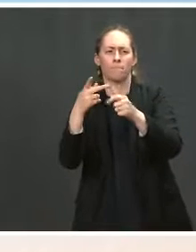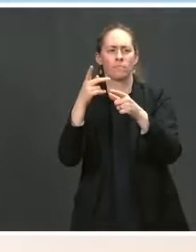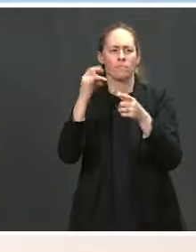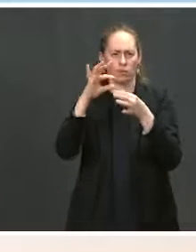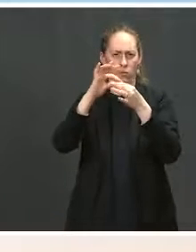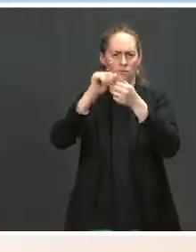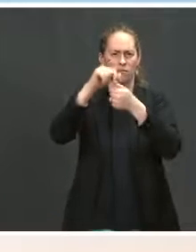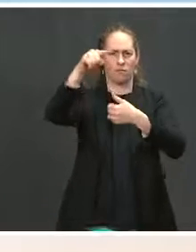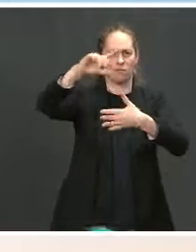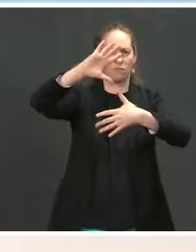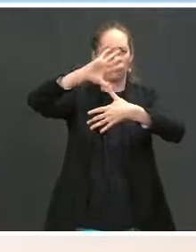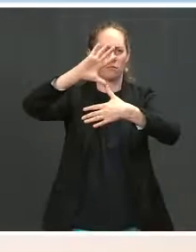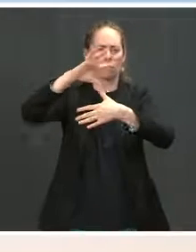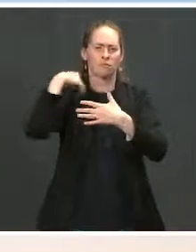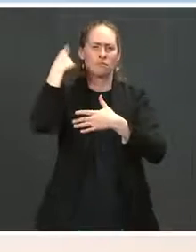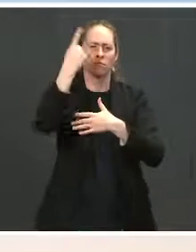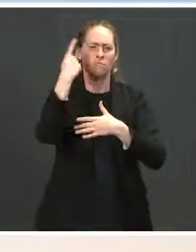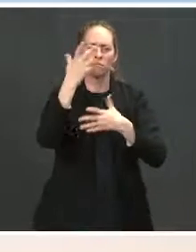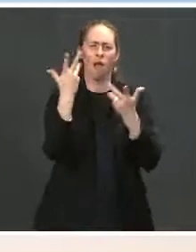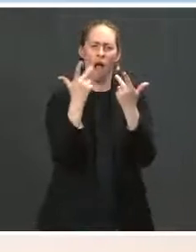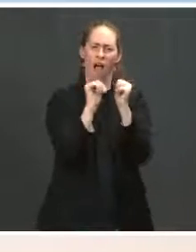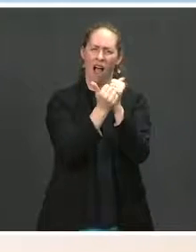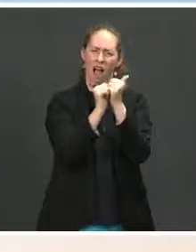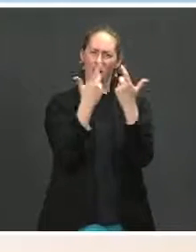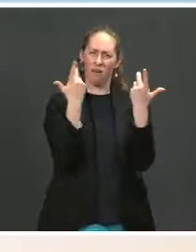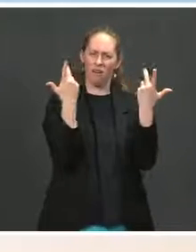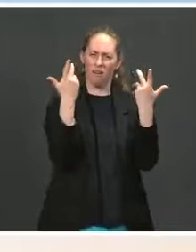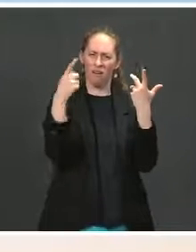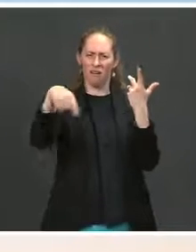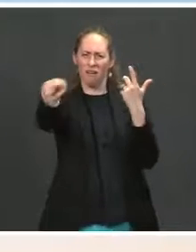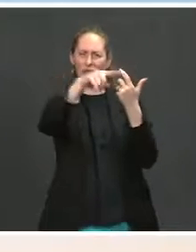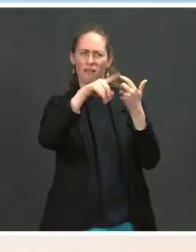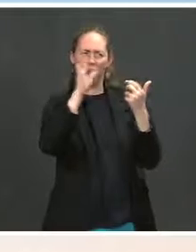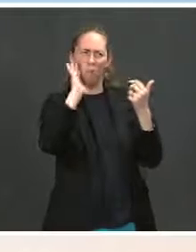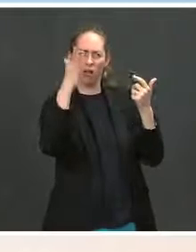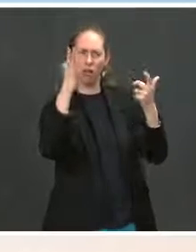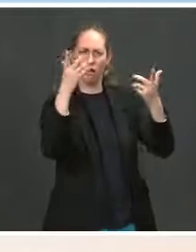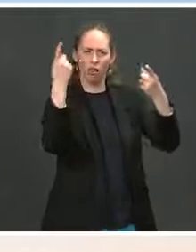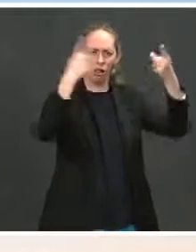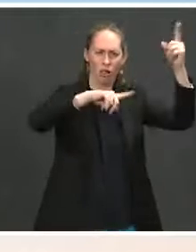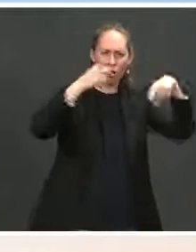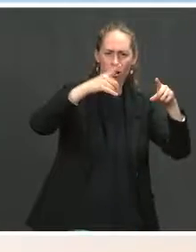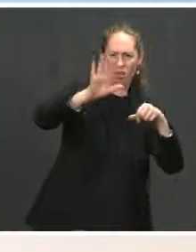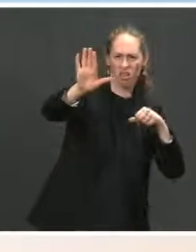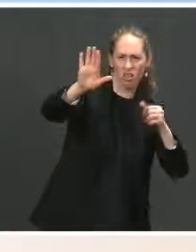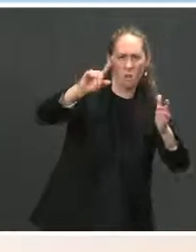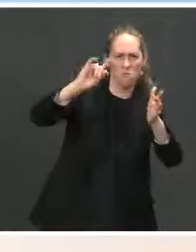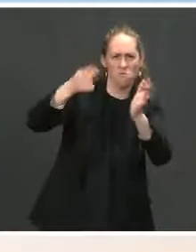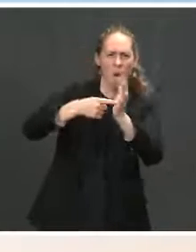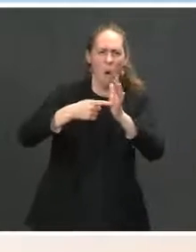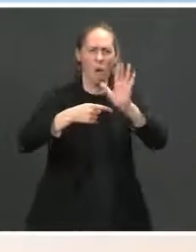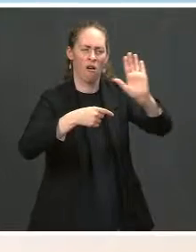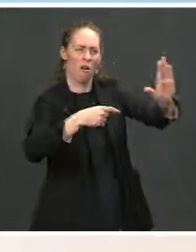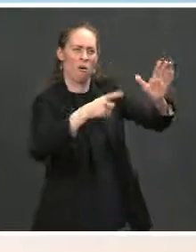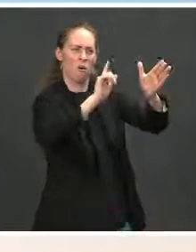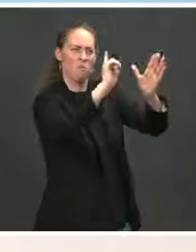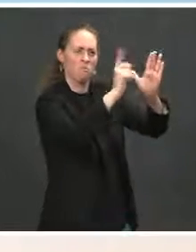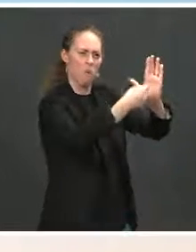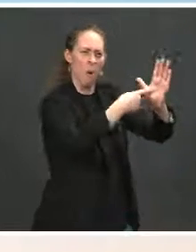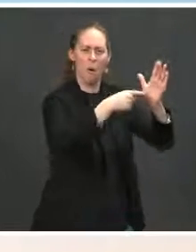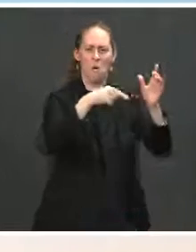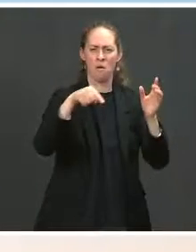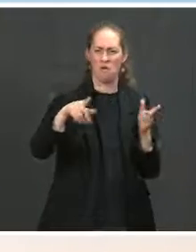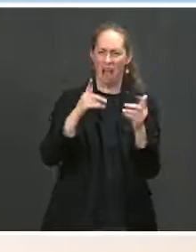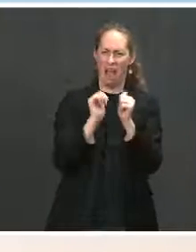help us figure out how that fits in the sequencing of the role that she is playing, what the purpose of today's meeting was, and then sort of what the